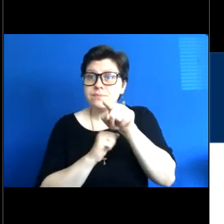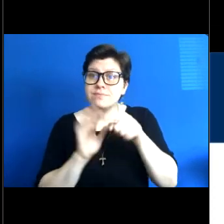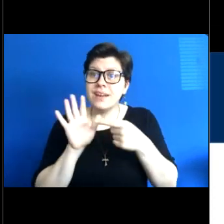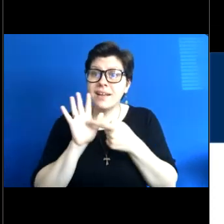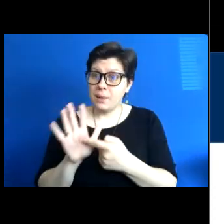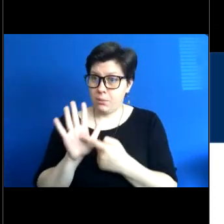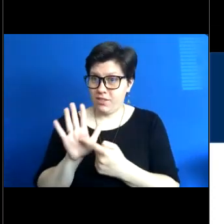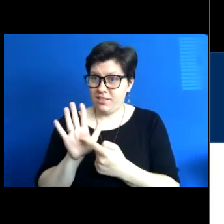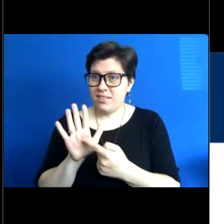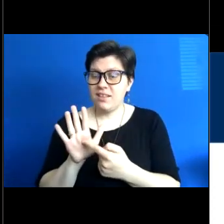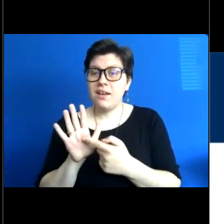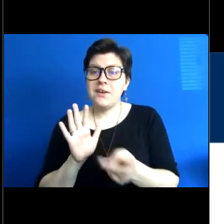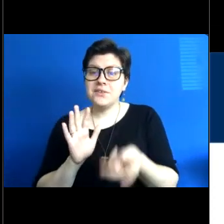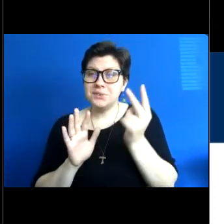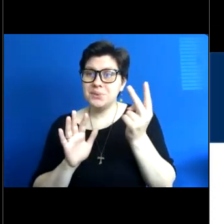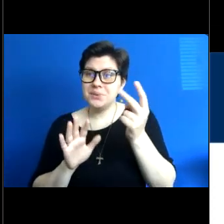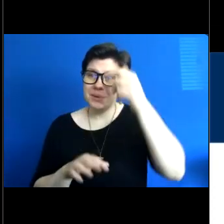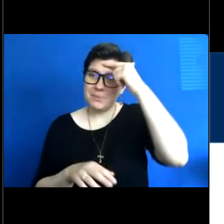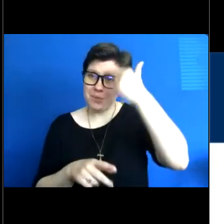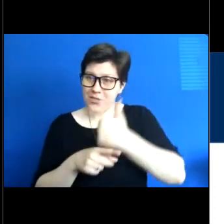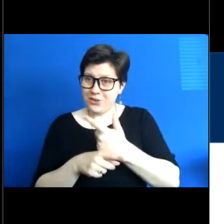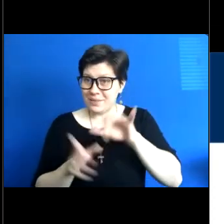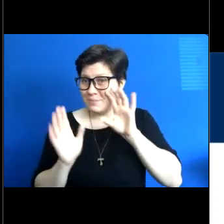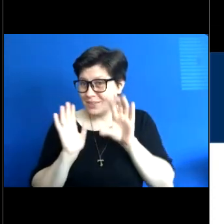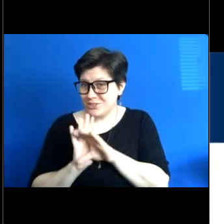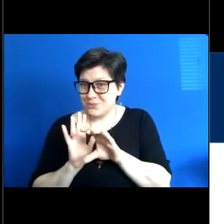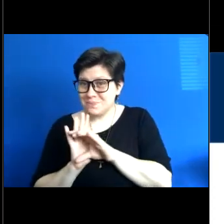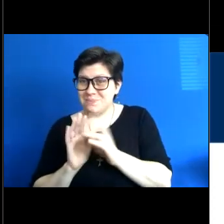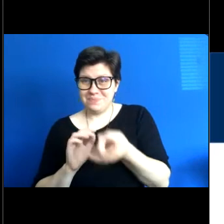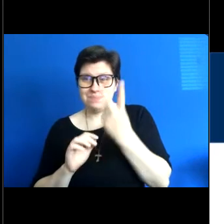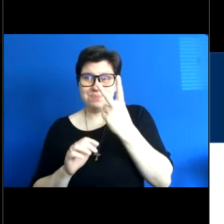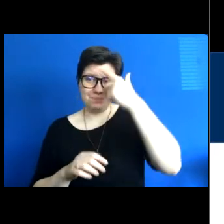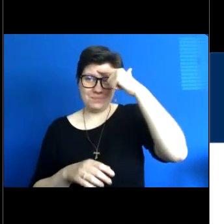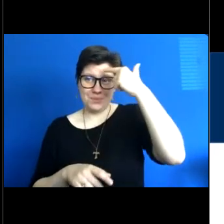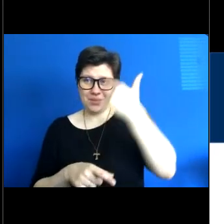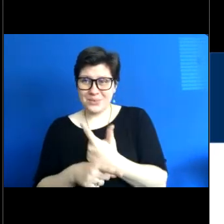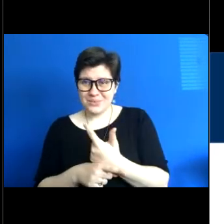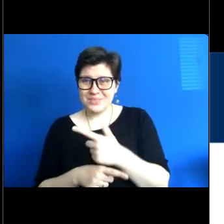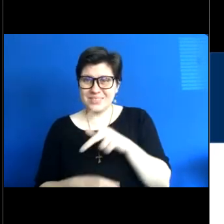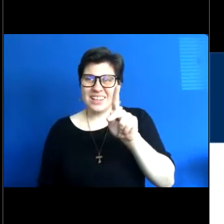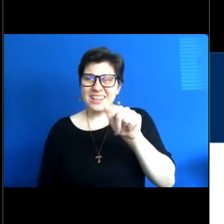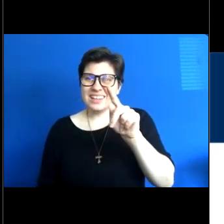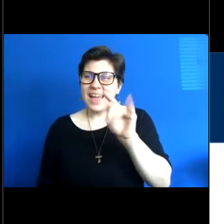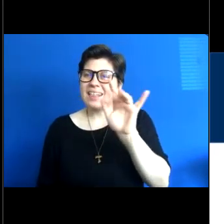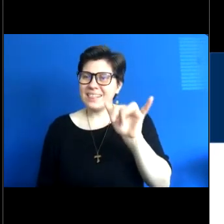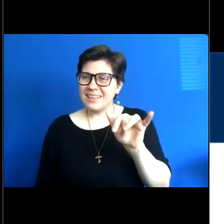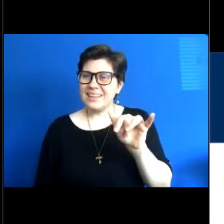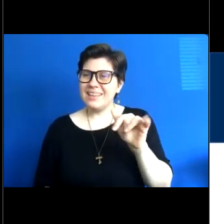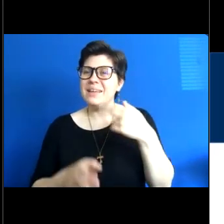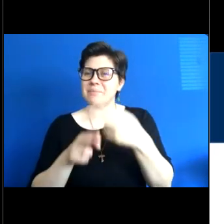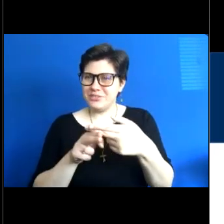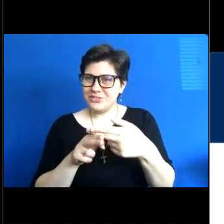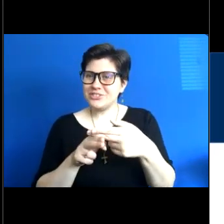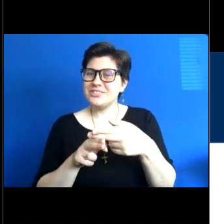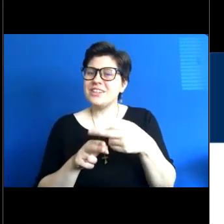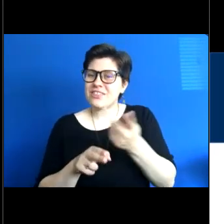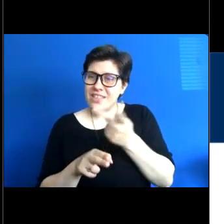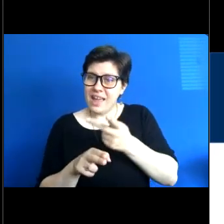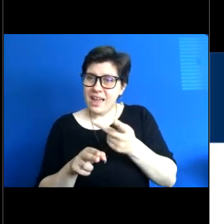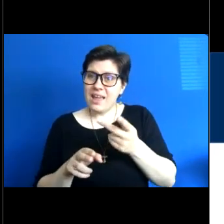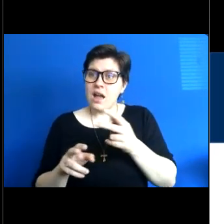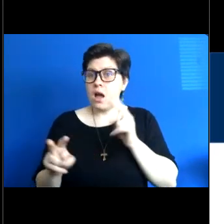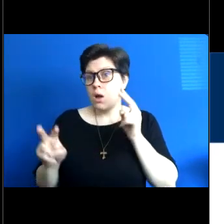example of two brothers here, which Kately was talking about, where they watched